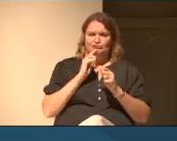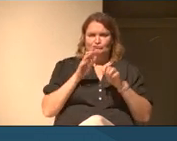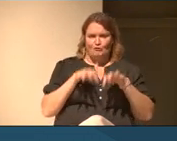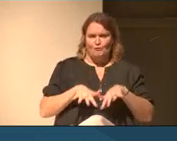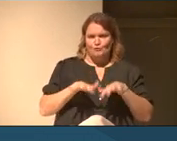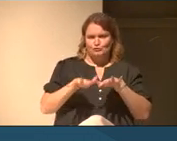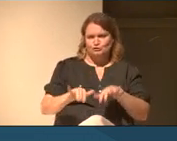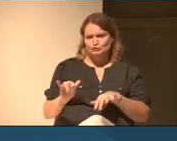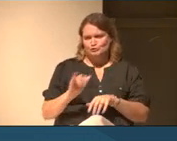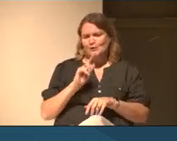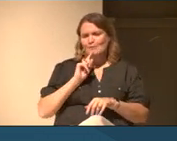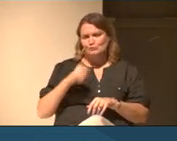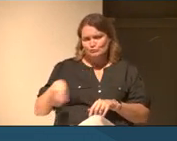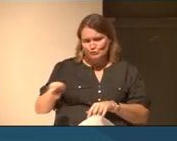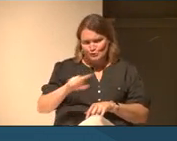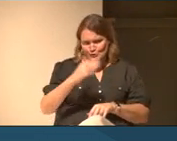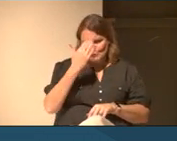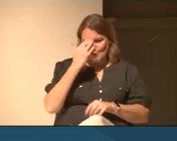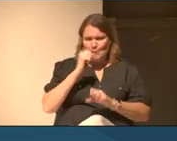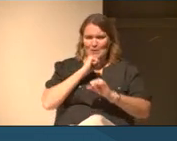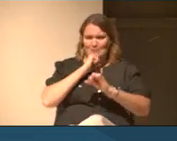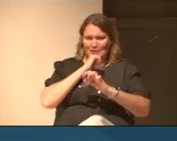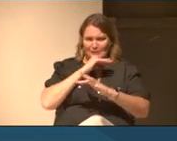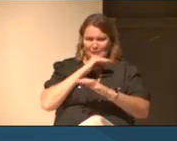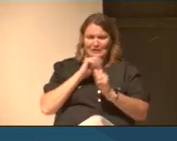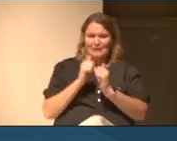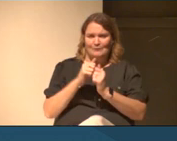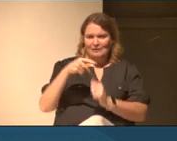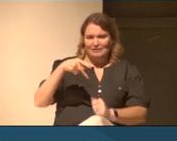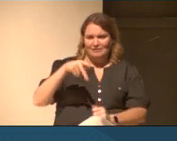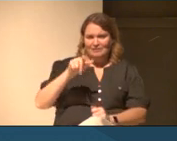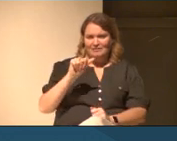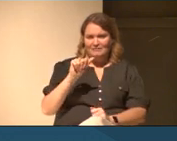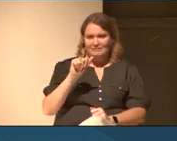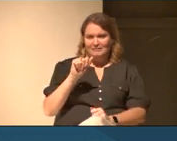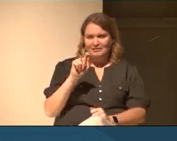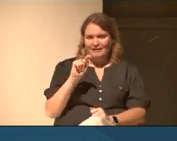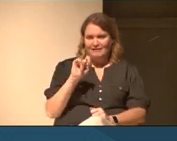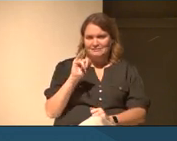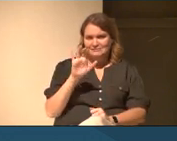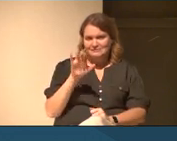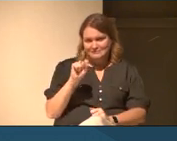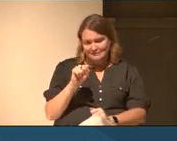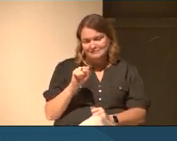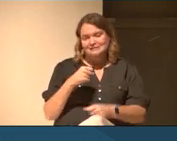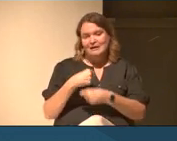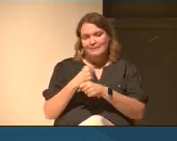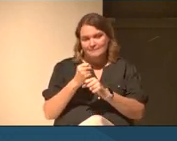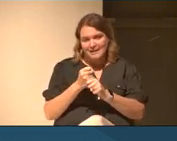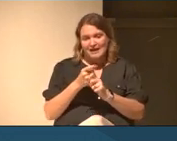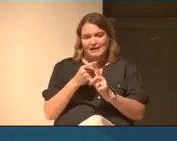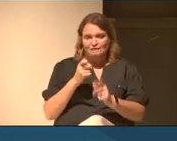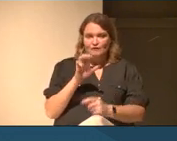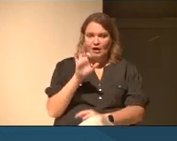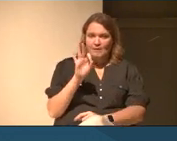know. We're polluting the ocean with plastics, which of course are made from fossil fuels ultimately. This picture actually